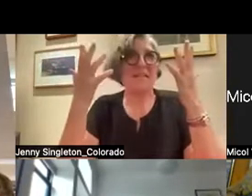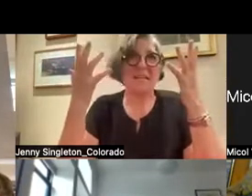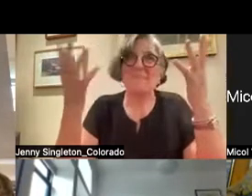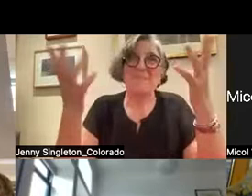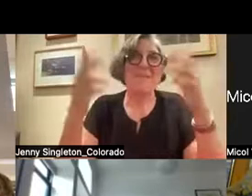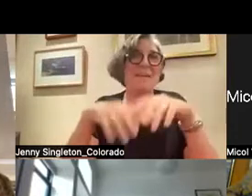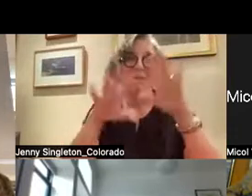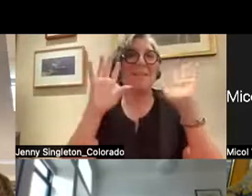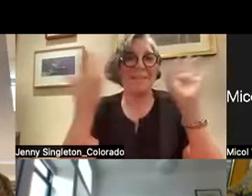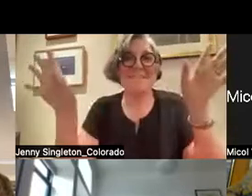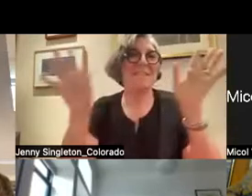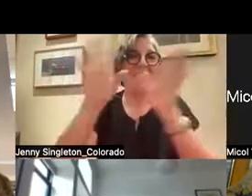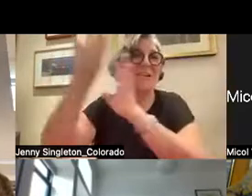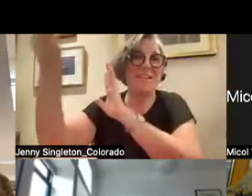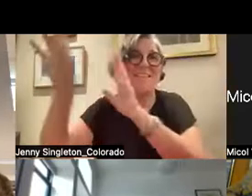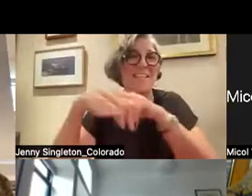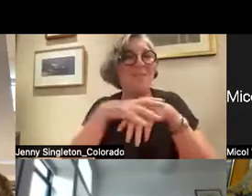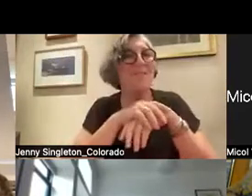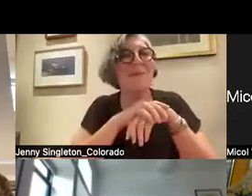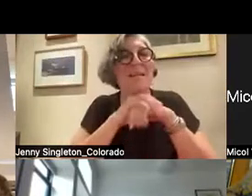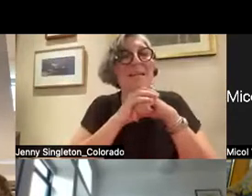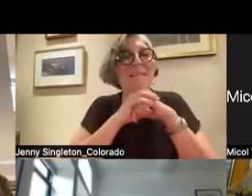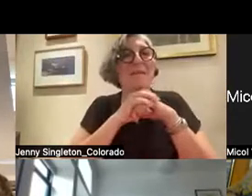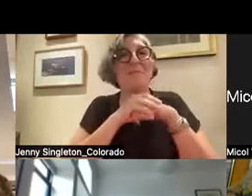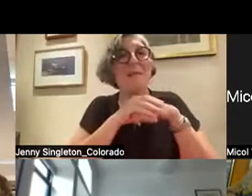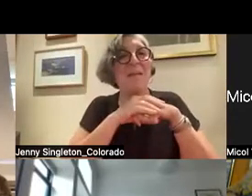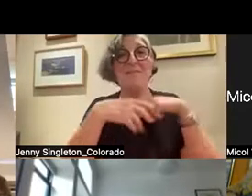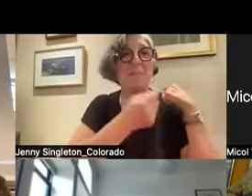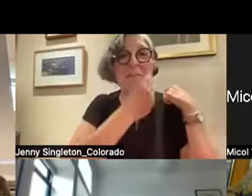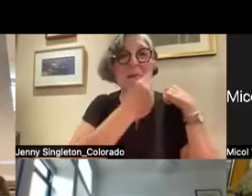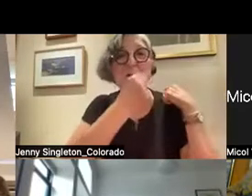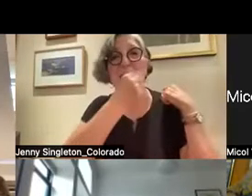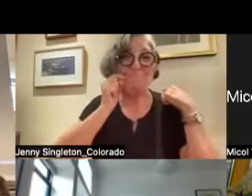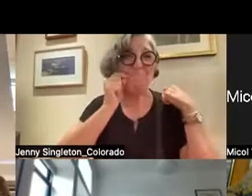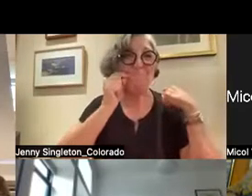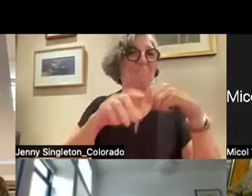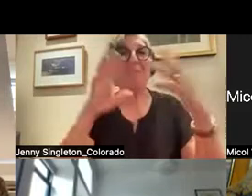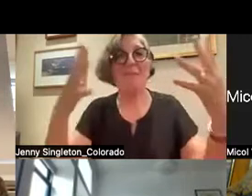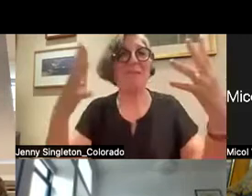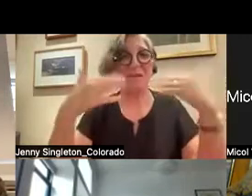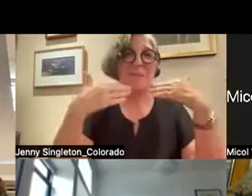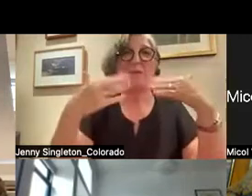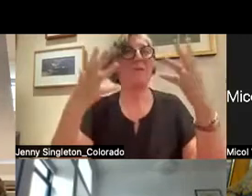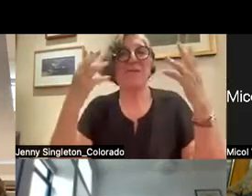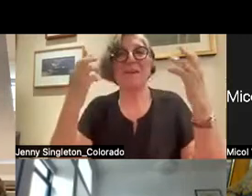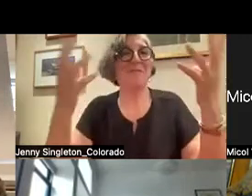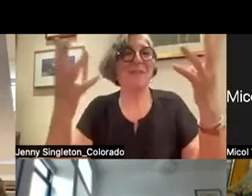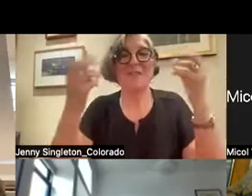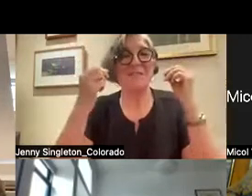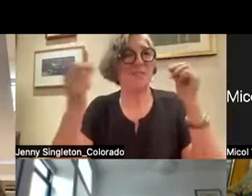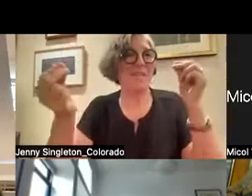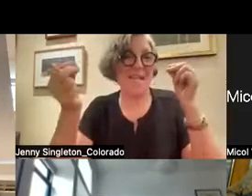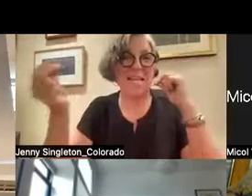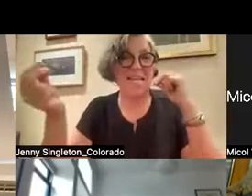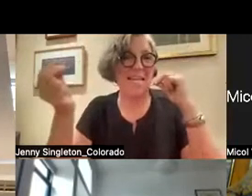And, it's a long discussion, but or nothing on their mouth, they don't